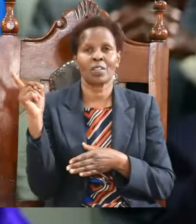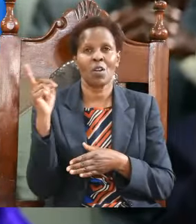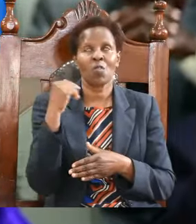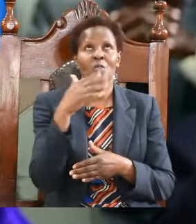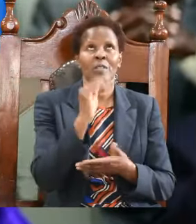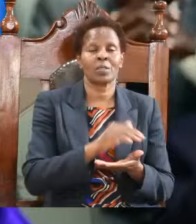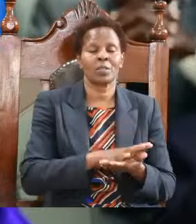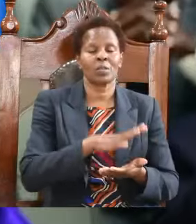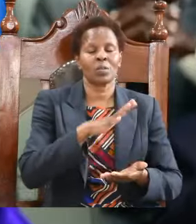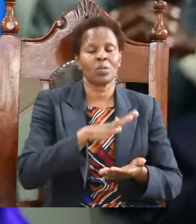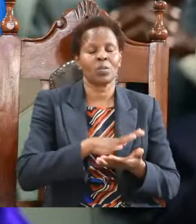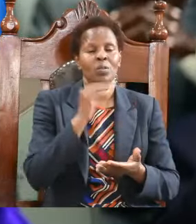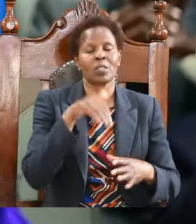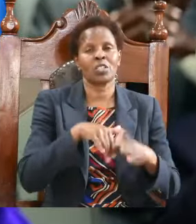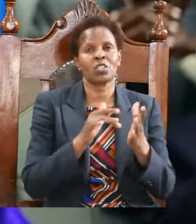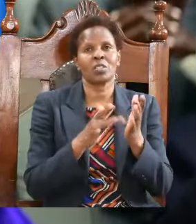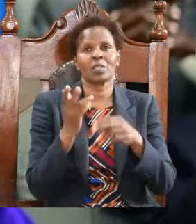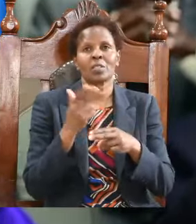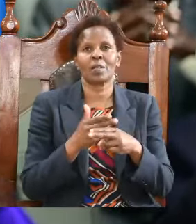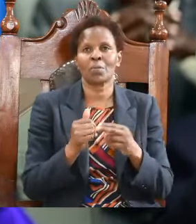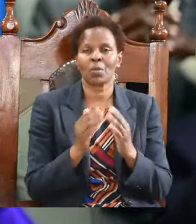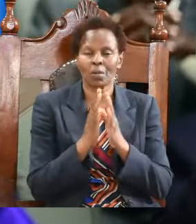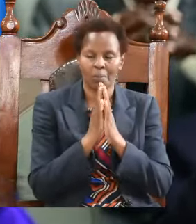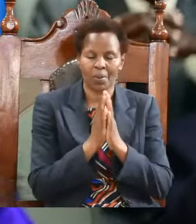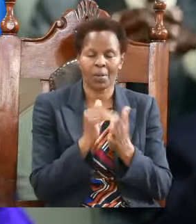glory. In Jesus' name we pray.